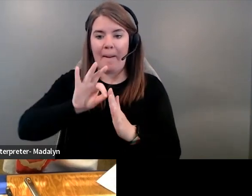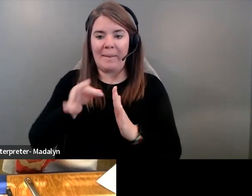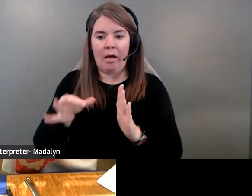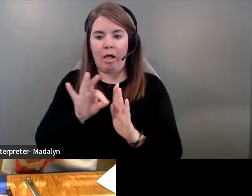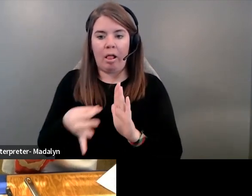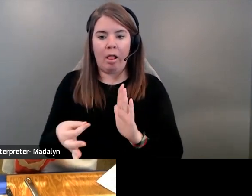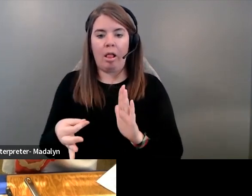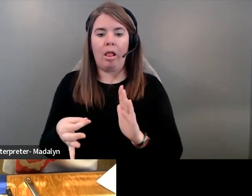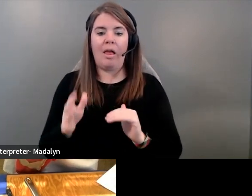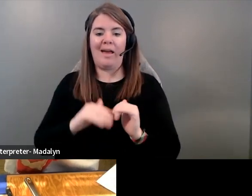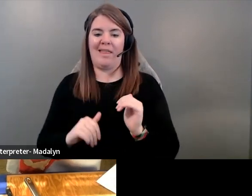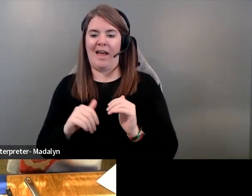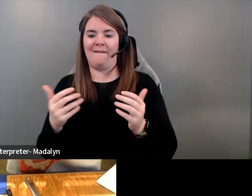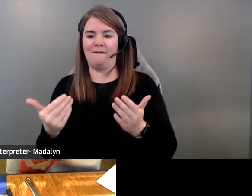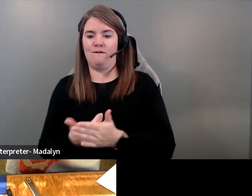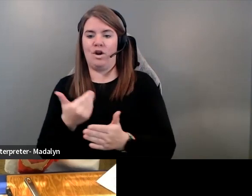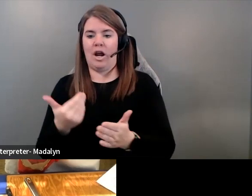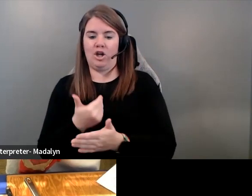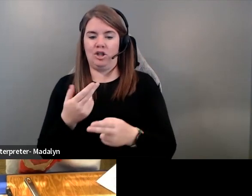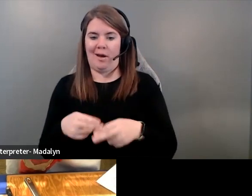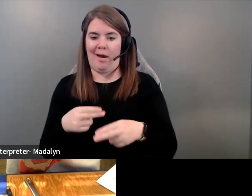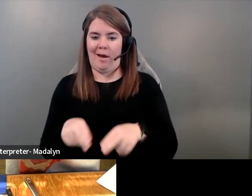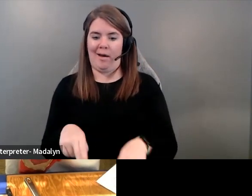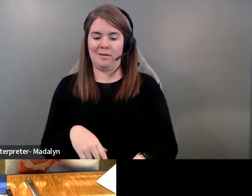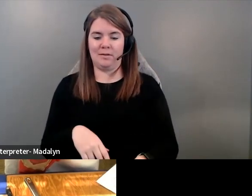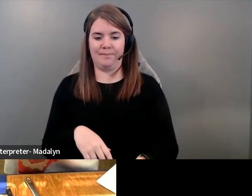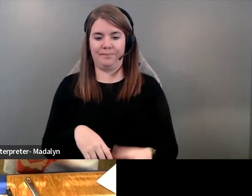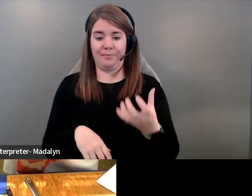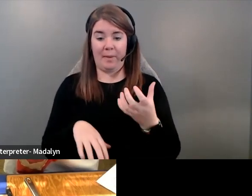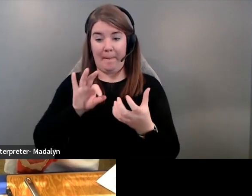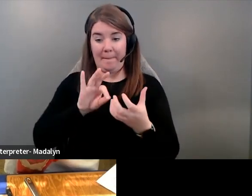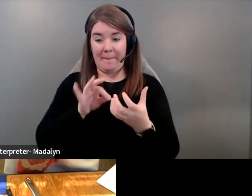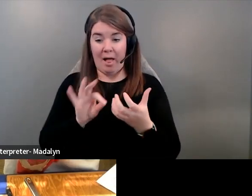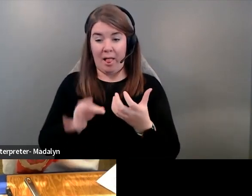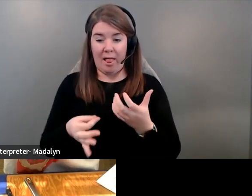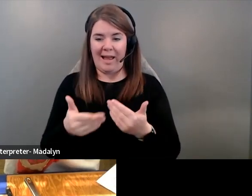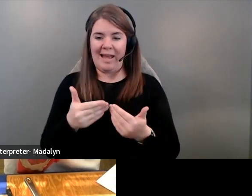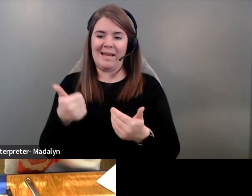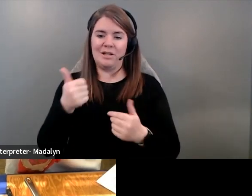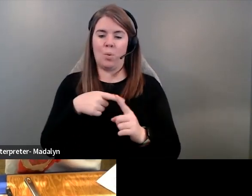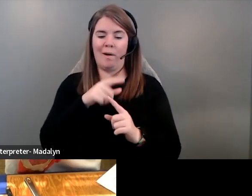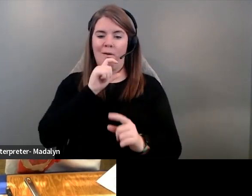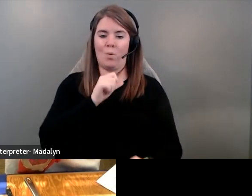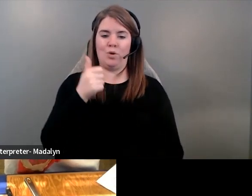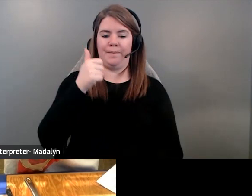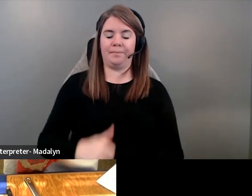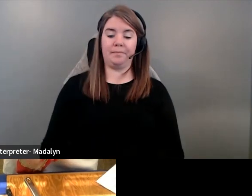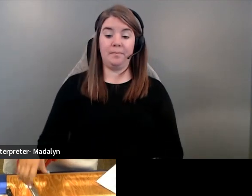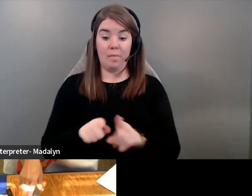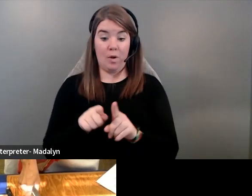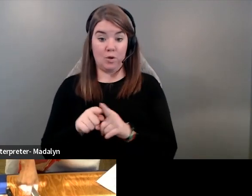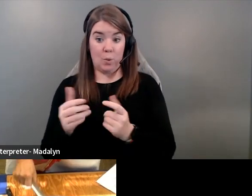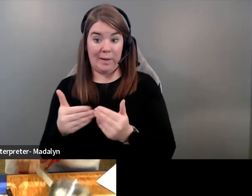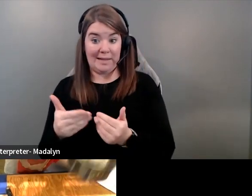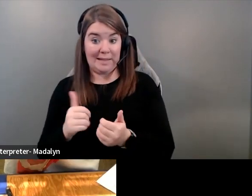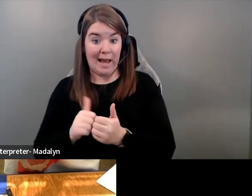eggs that are in your refrigerator. Boil them up and use them for lunches or breakfasts. Another way to make sure that they're easy to peel is you're